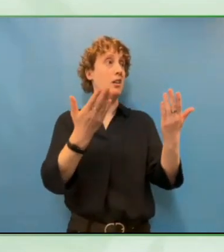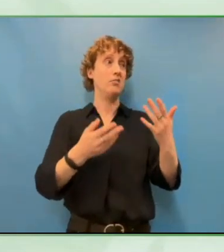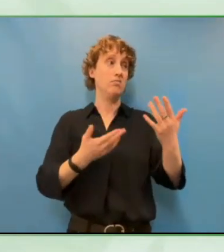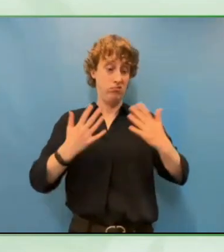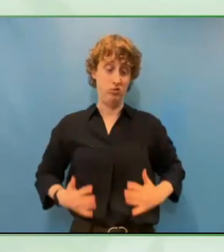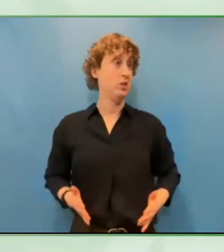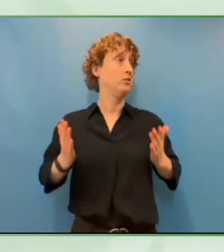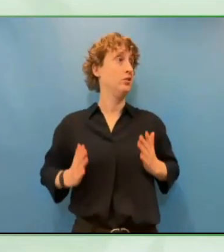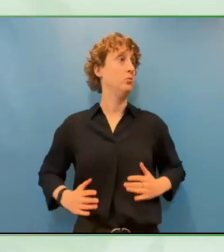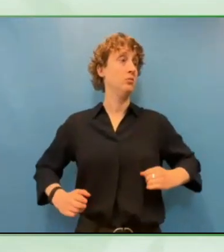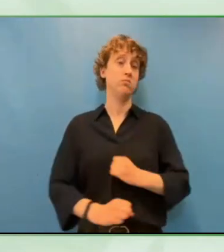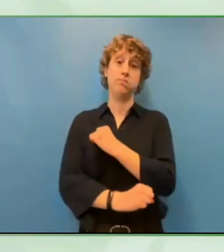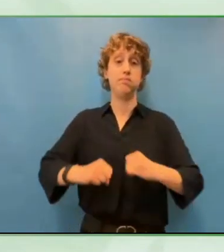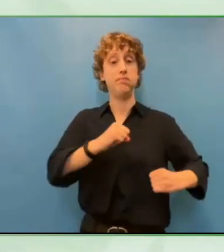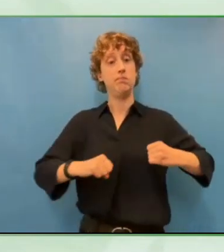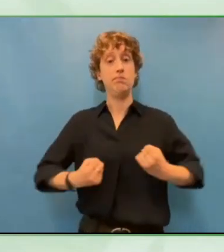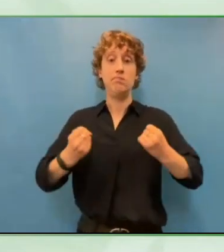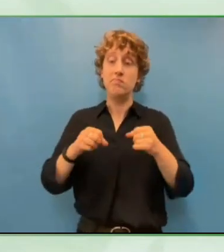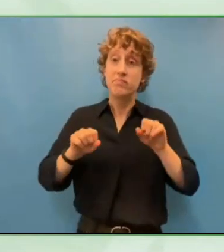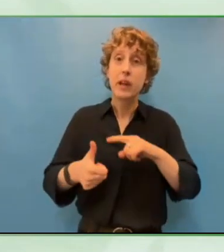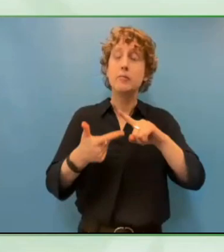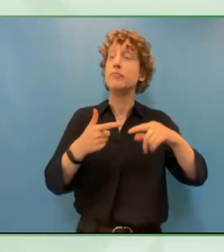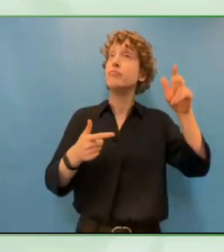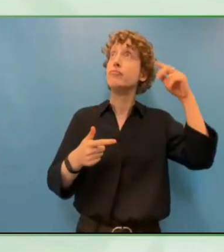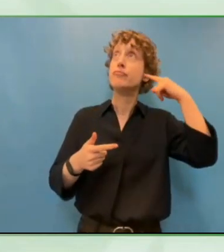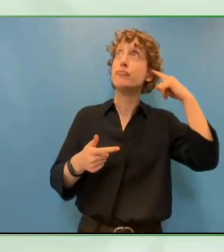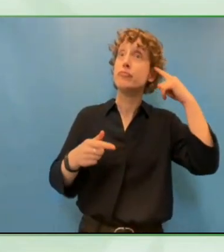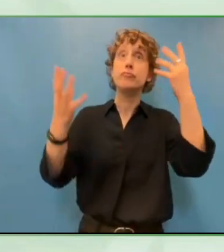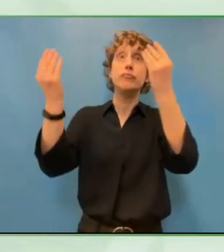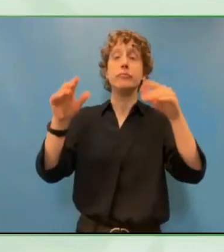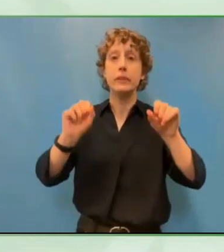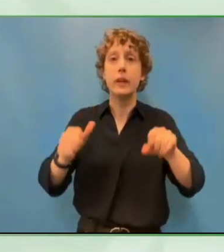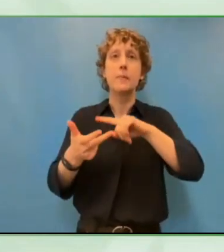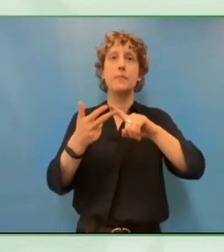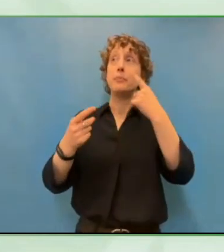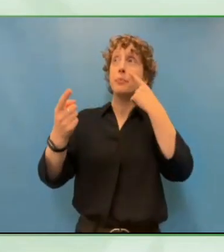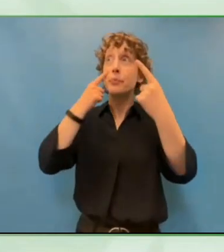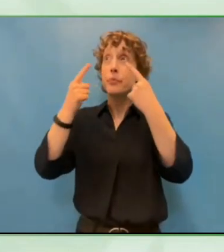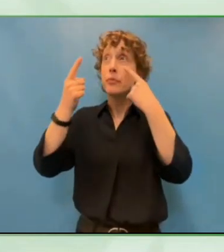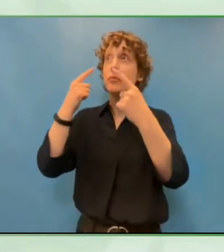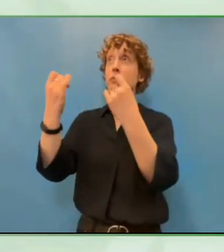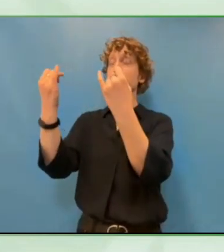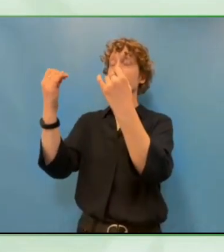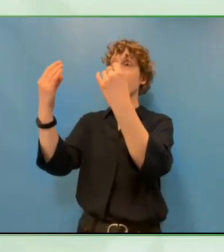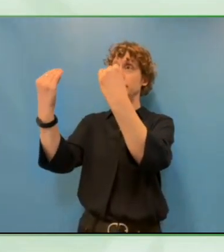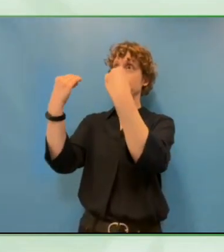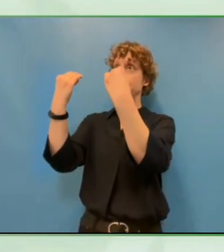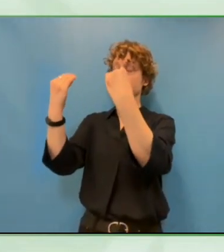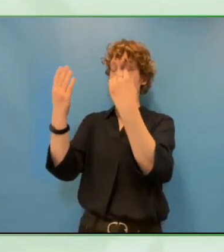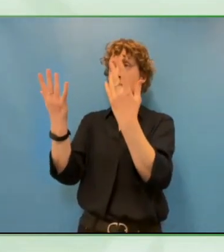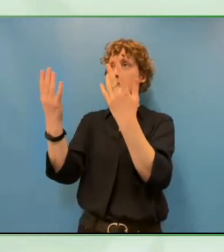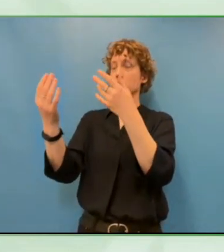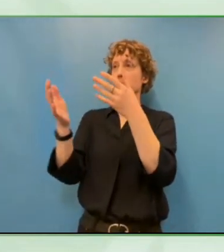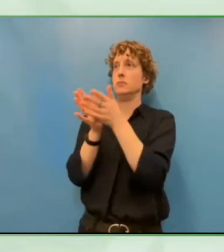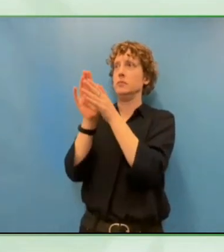the siren, the person who's able to understand the instructions, the person who